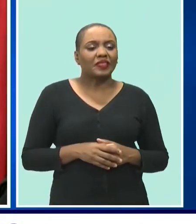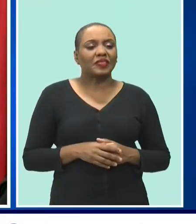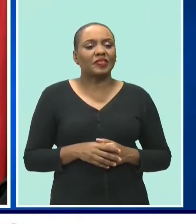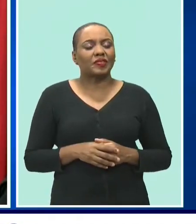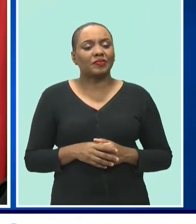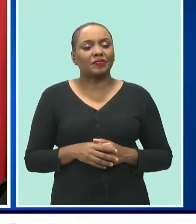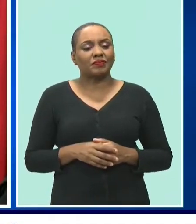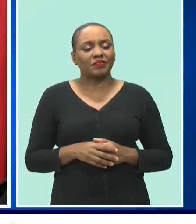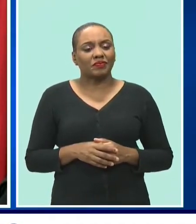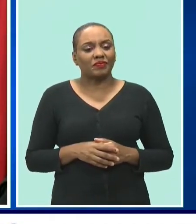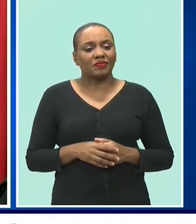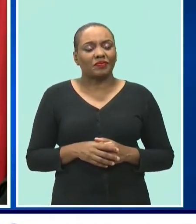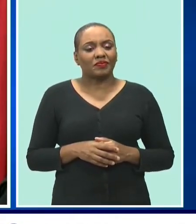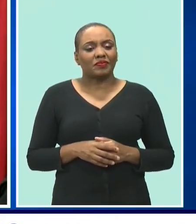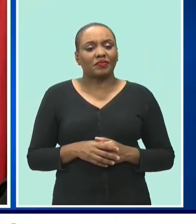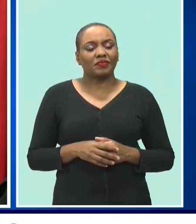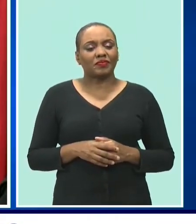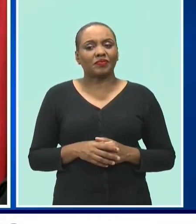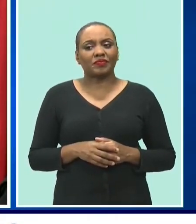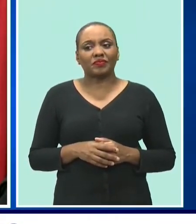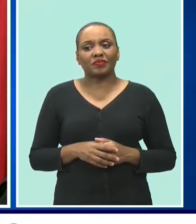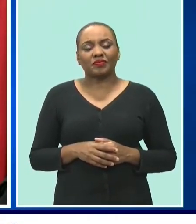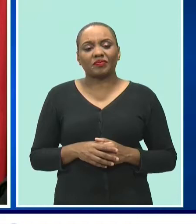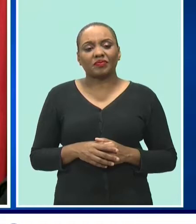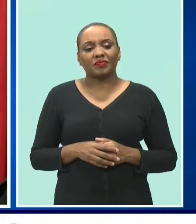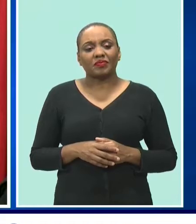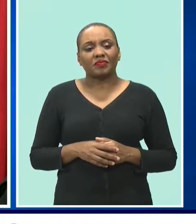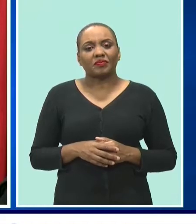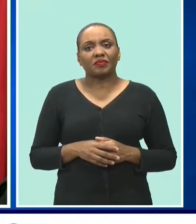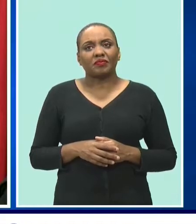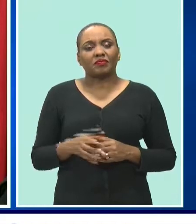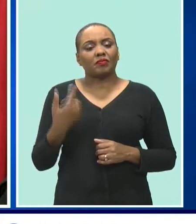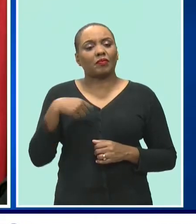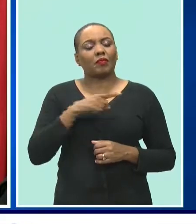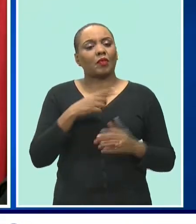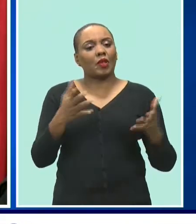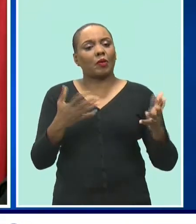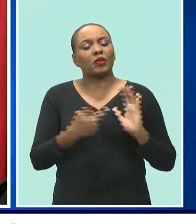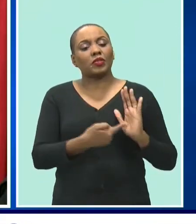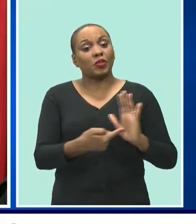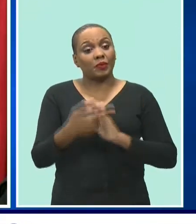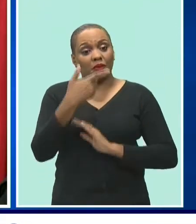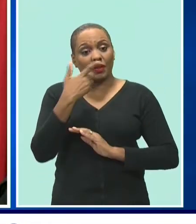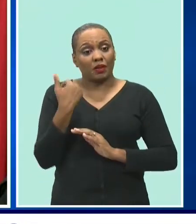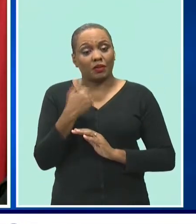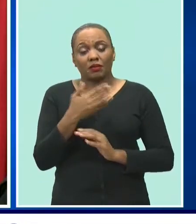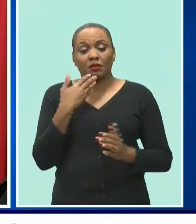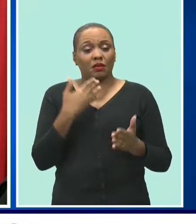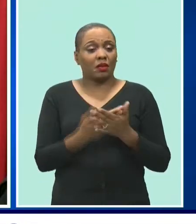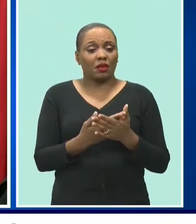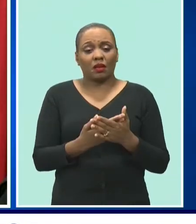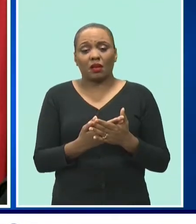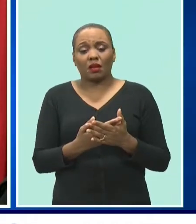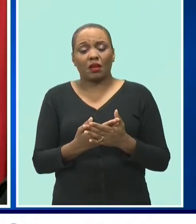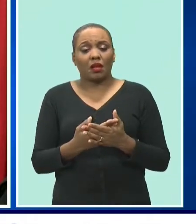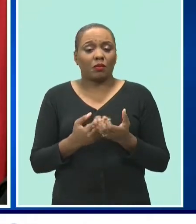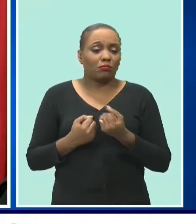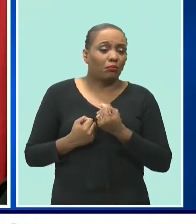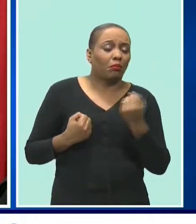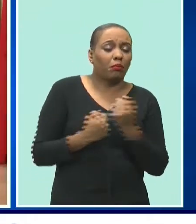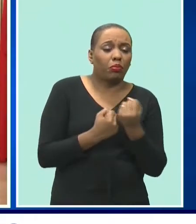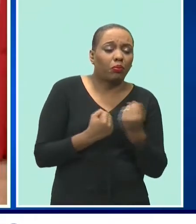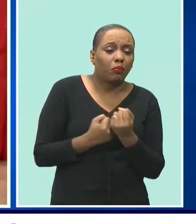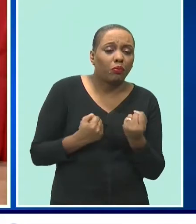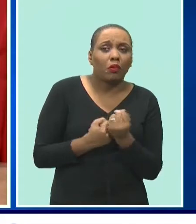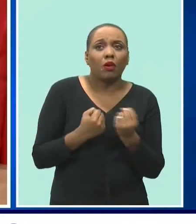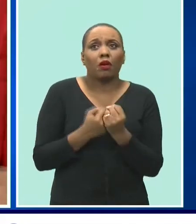The intention was given as a token which highlights the dedication and sterling service of bandsmen over the